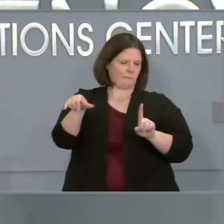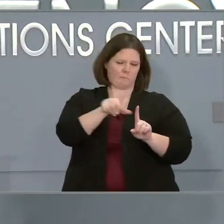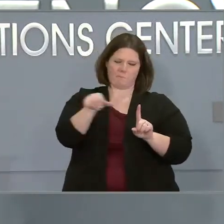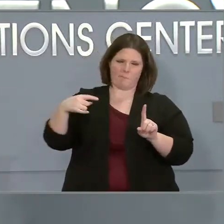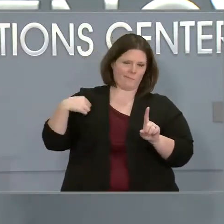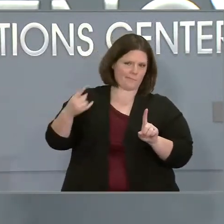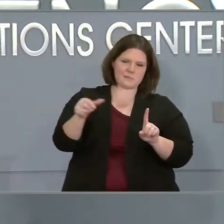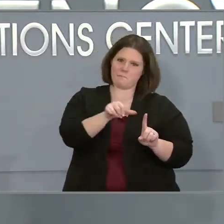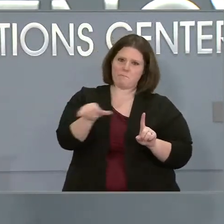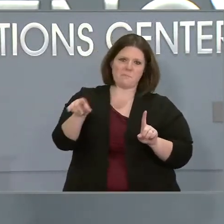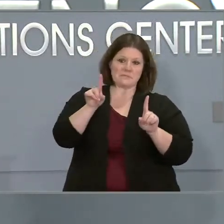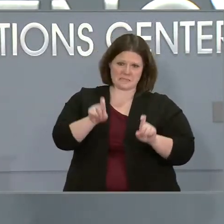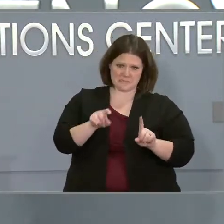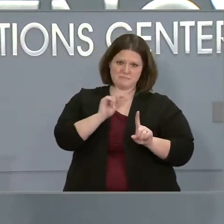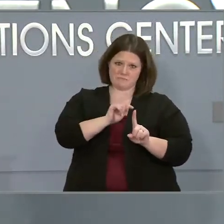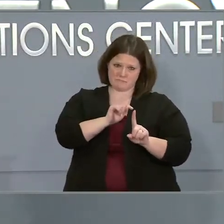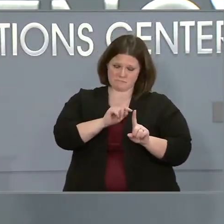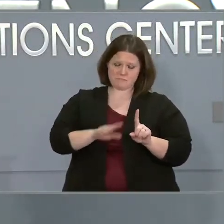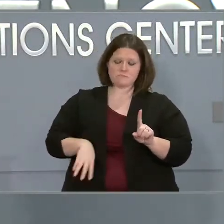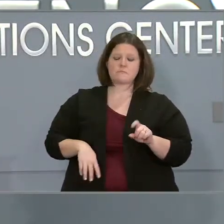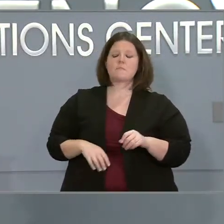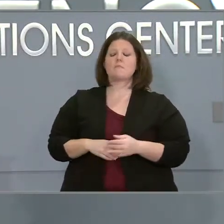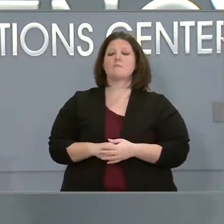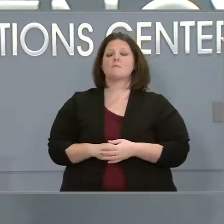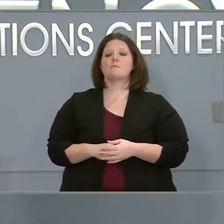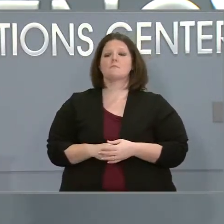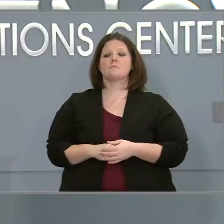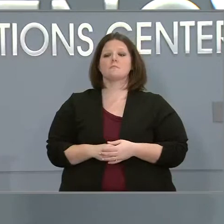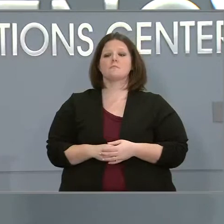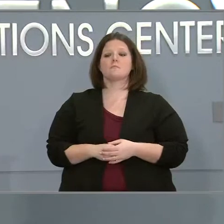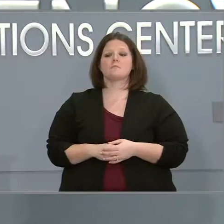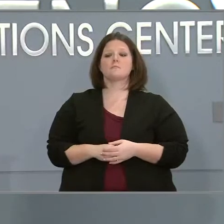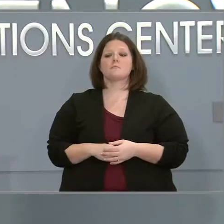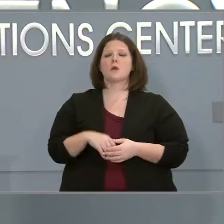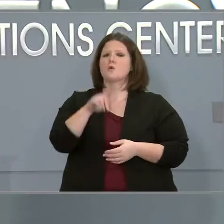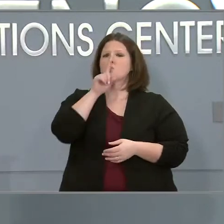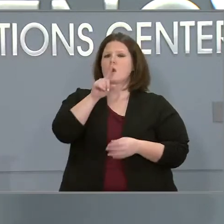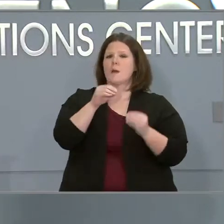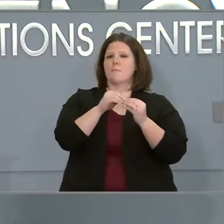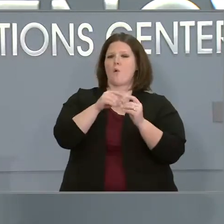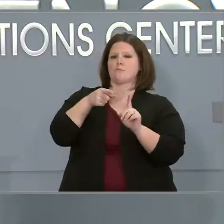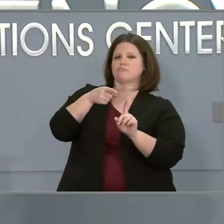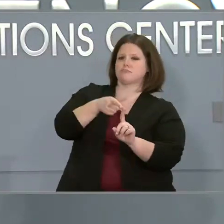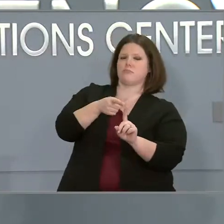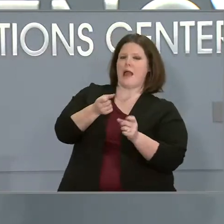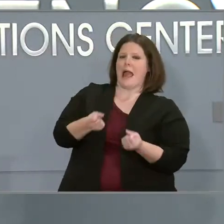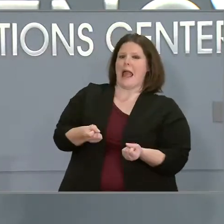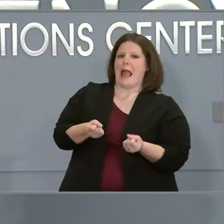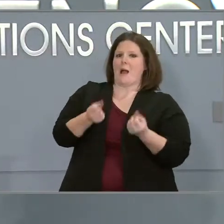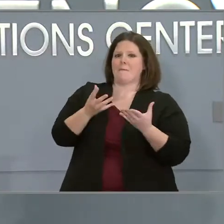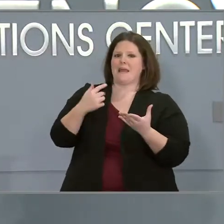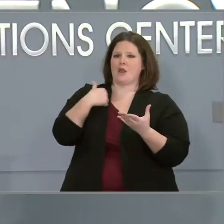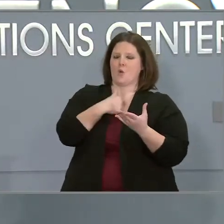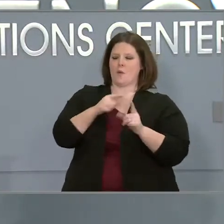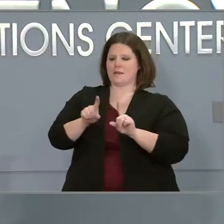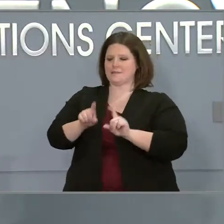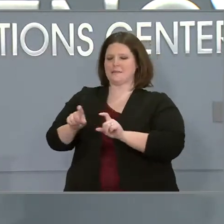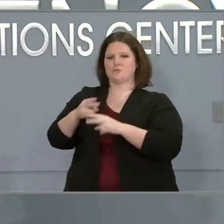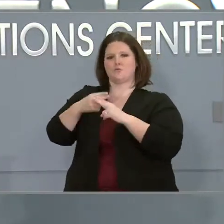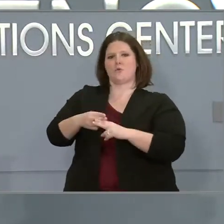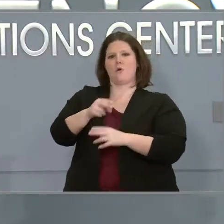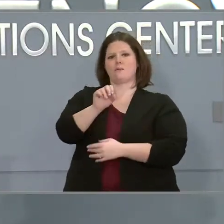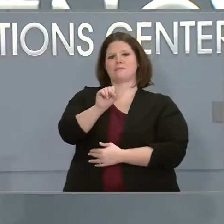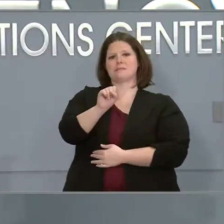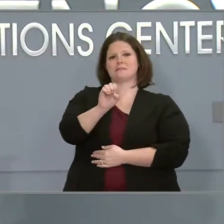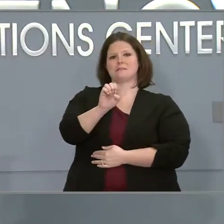new variant as well. I think the question is more about how many are we sequencing to understand